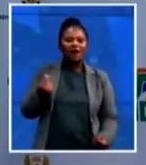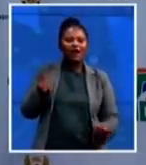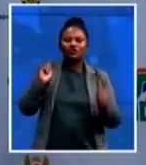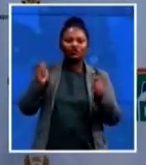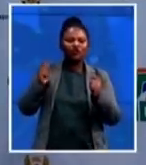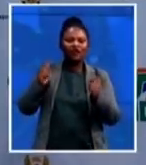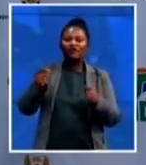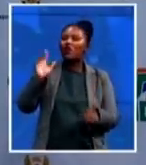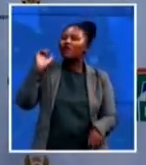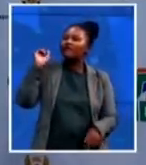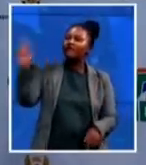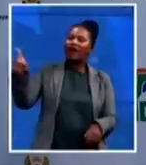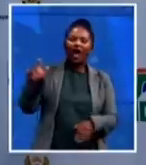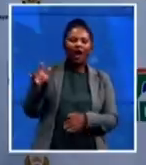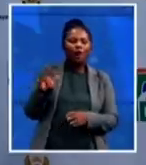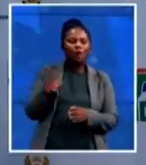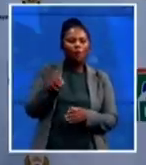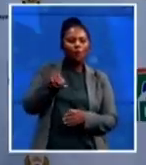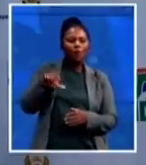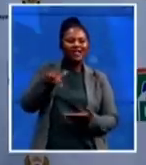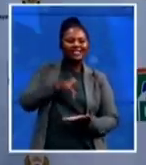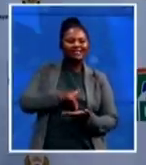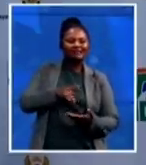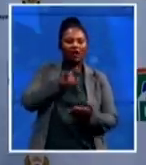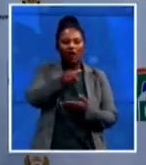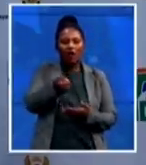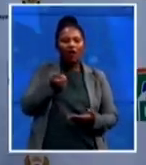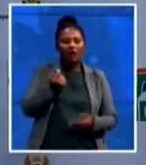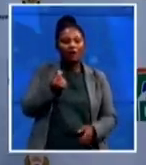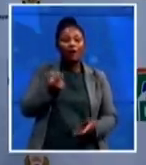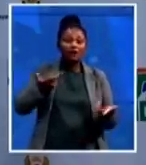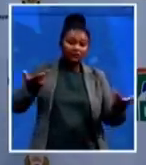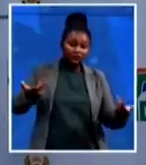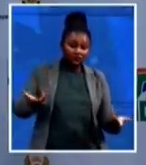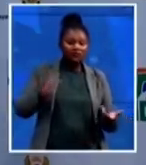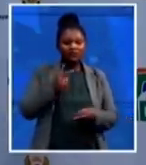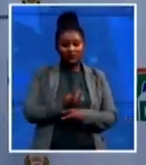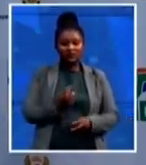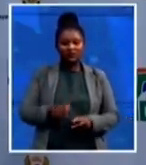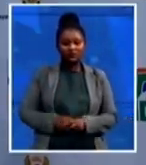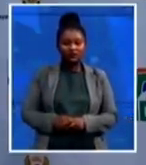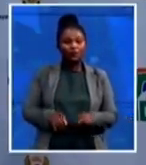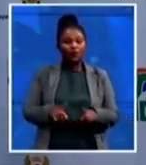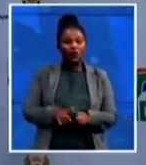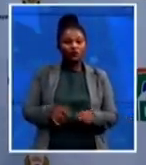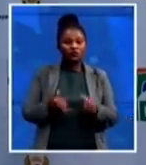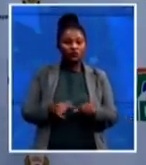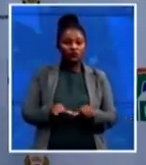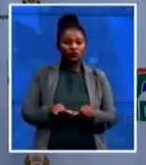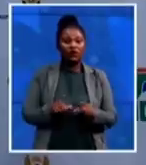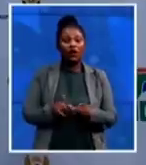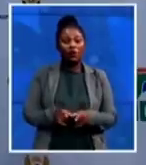centers. So then, too, having said that security, one of the critical things is to intensify